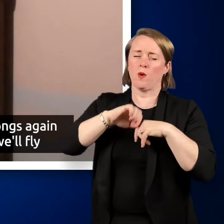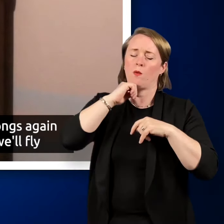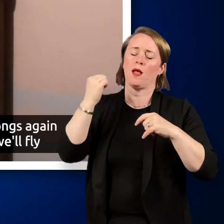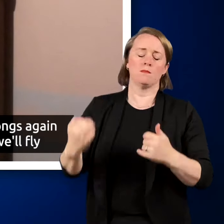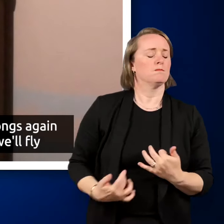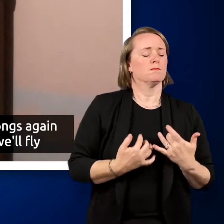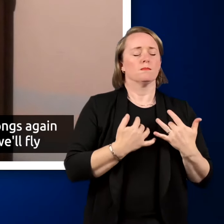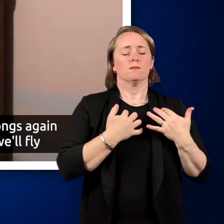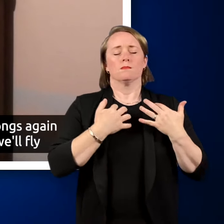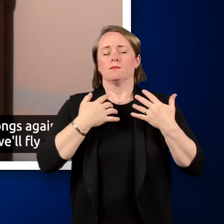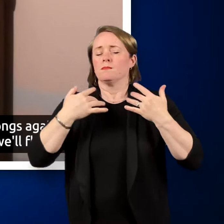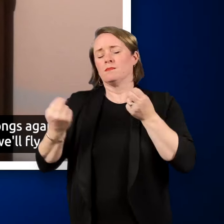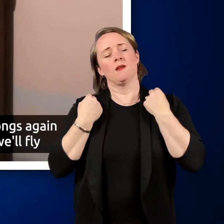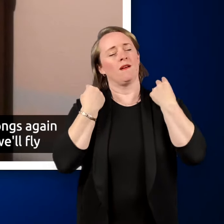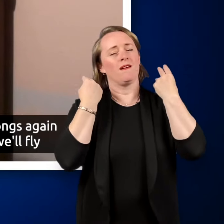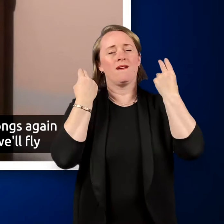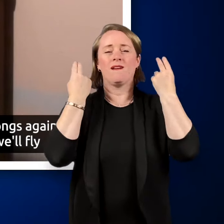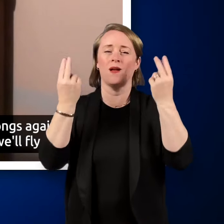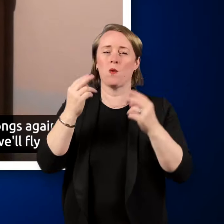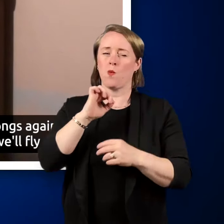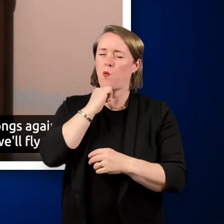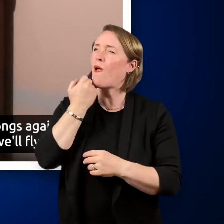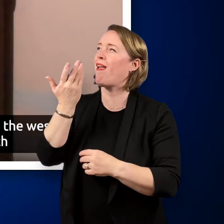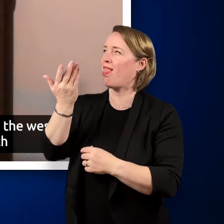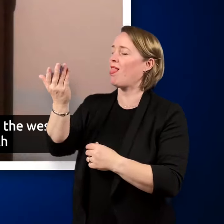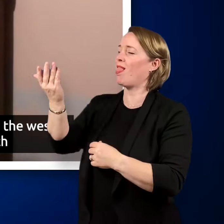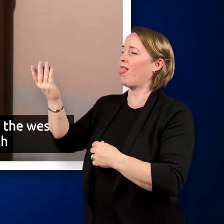King will fly.